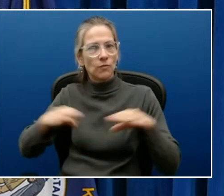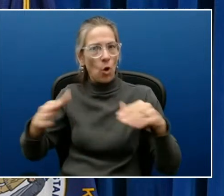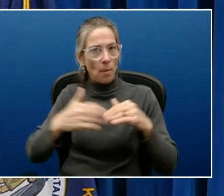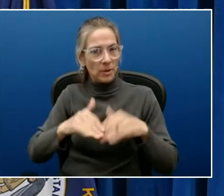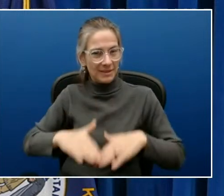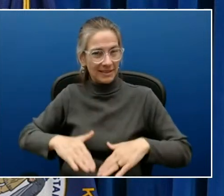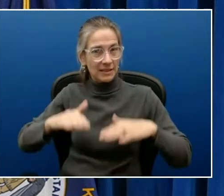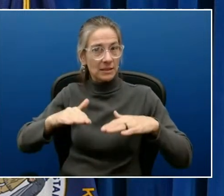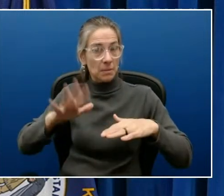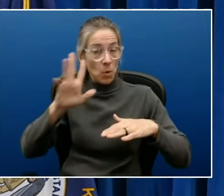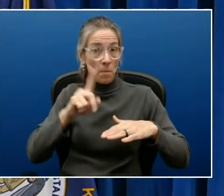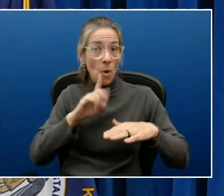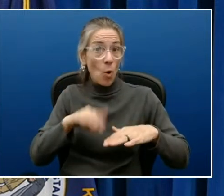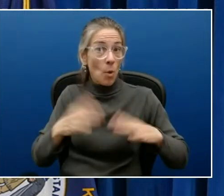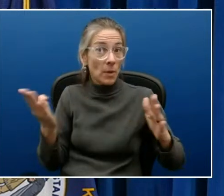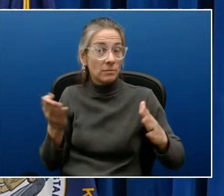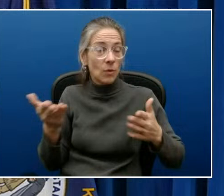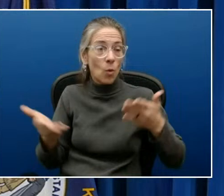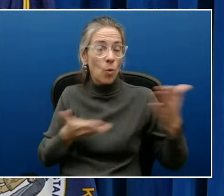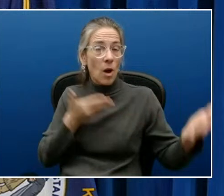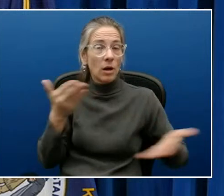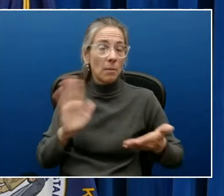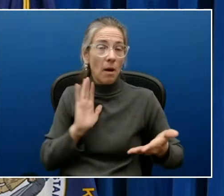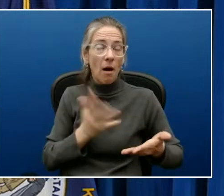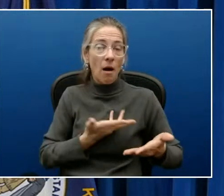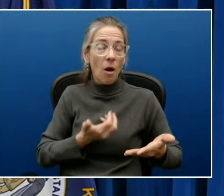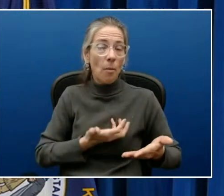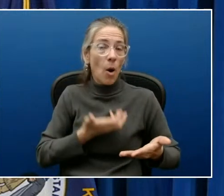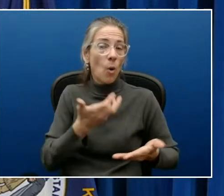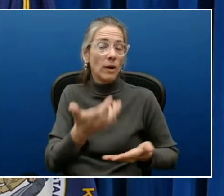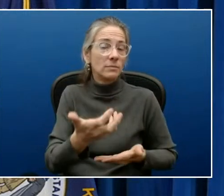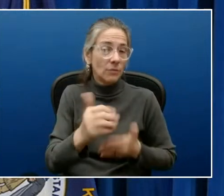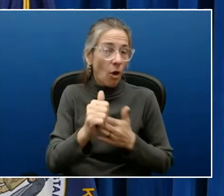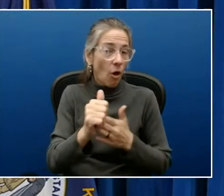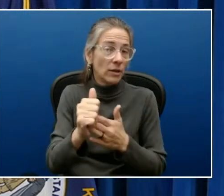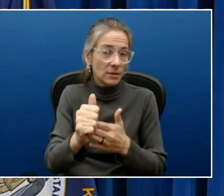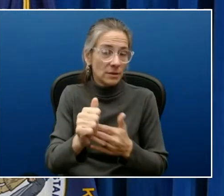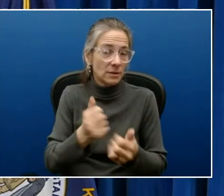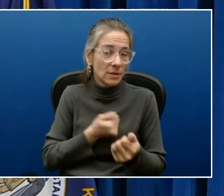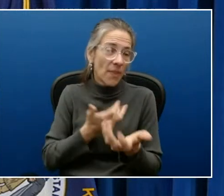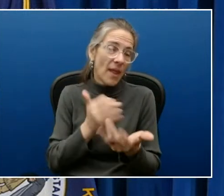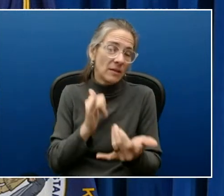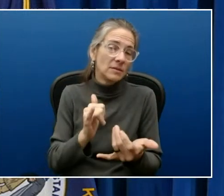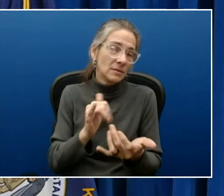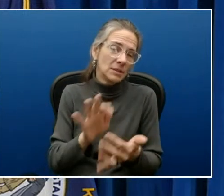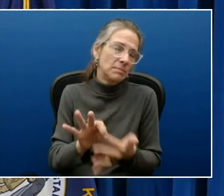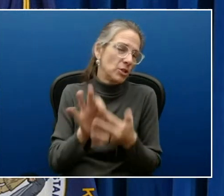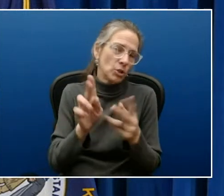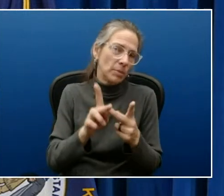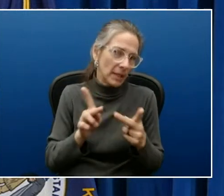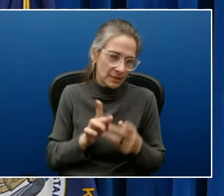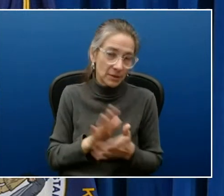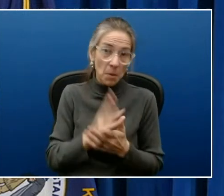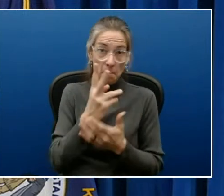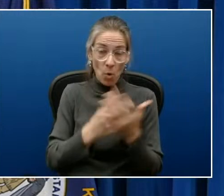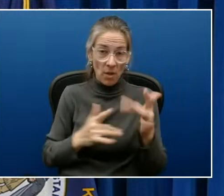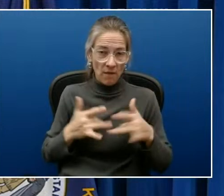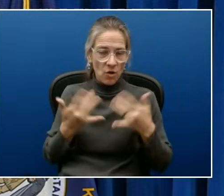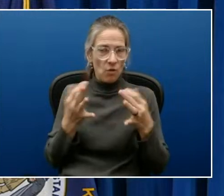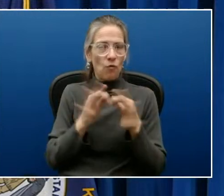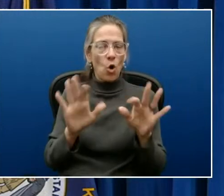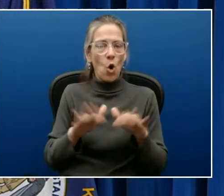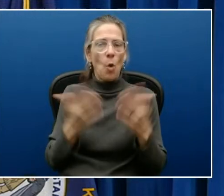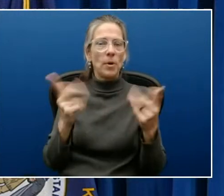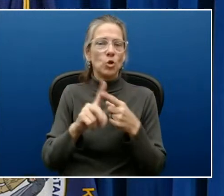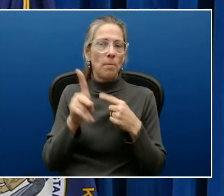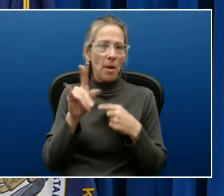open, welcoming our poet laureates as the special place that it is. Both events are free and open to the public. I hope